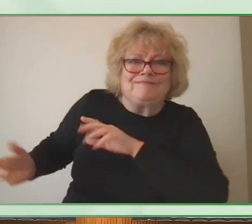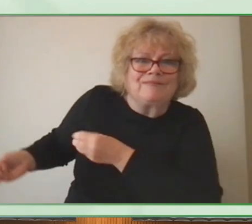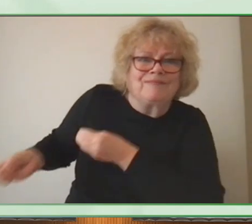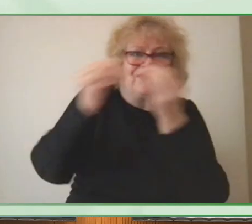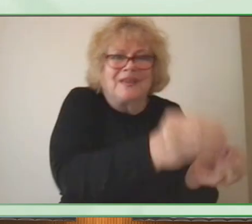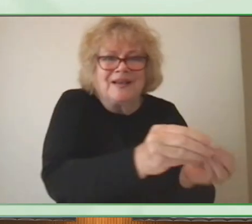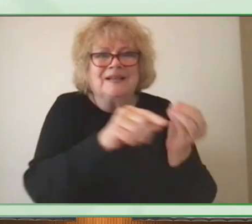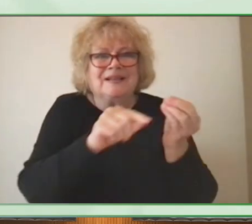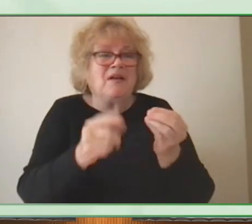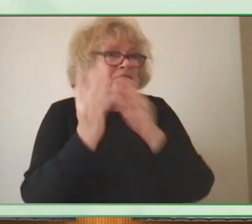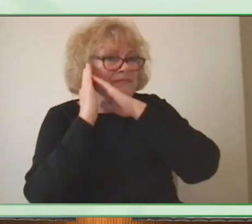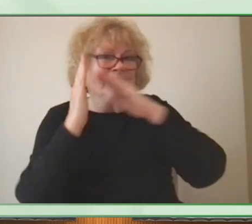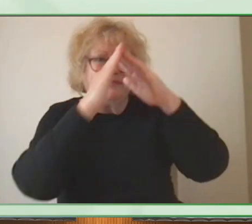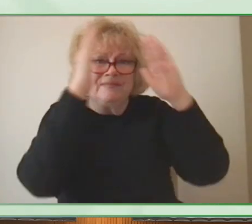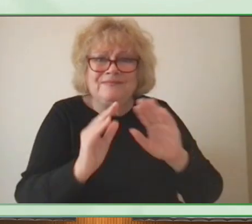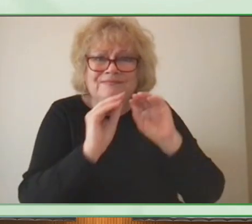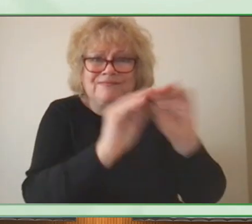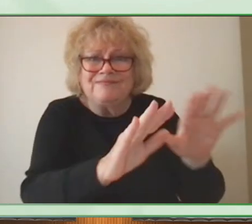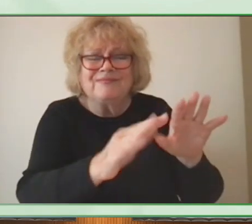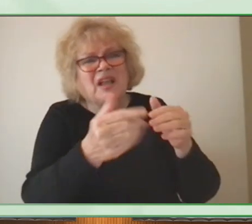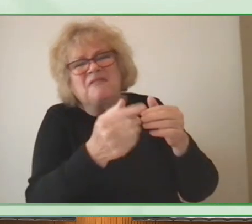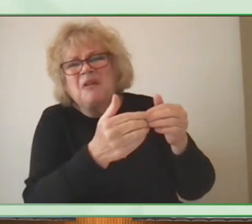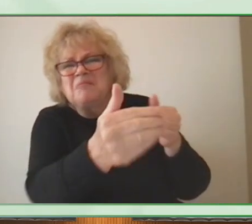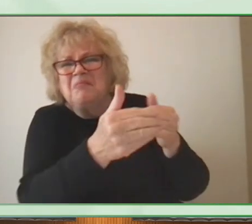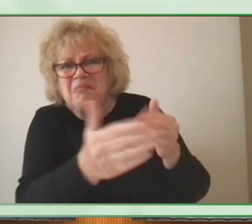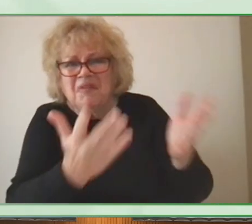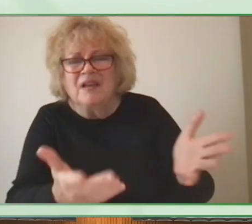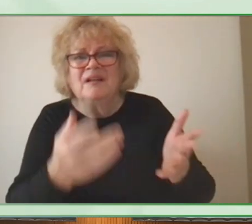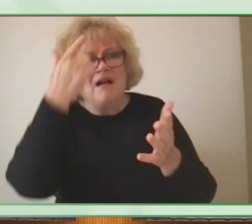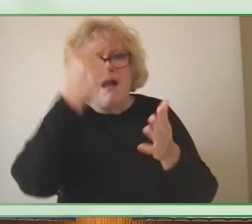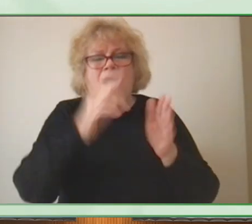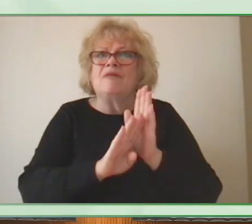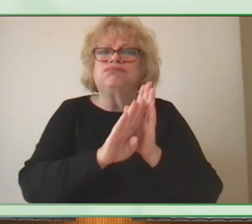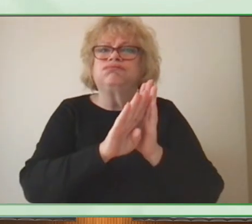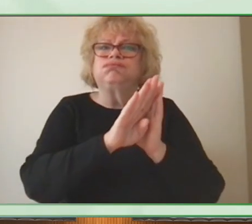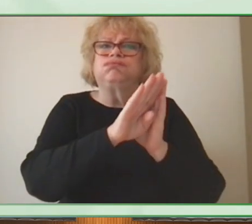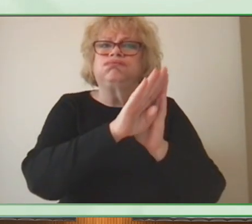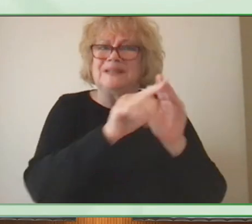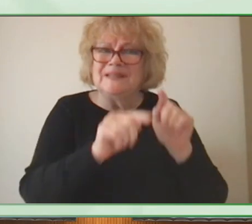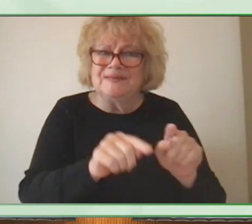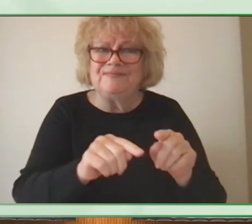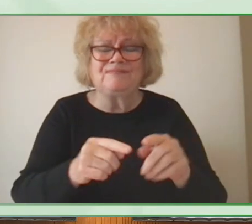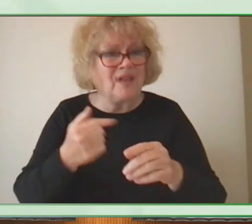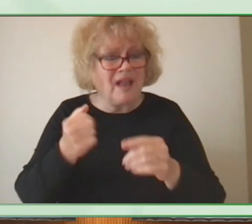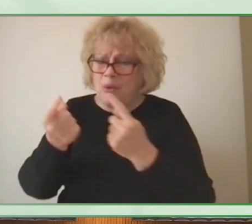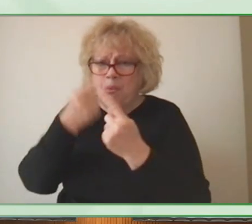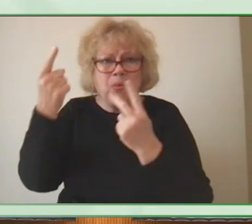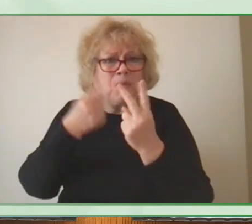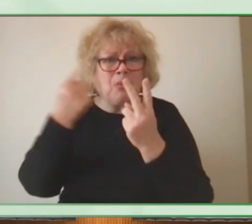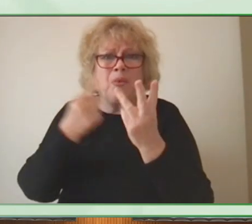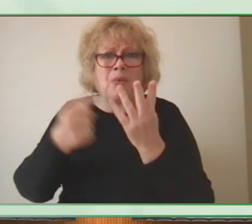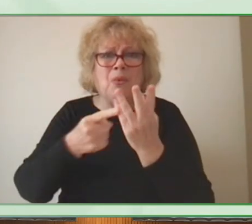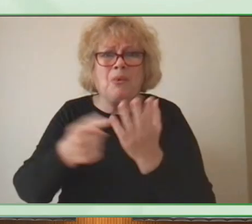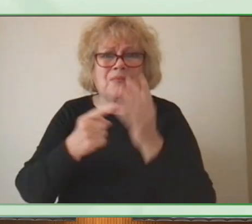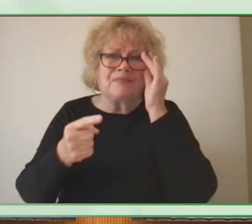is also important that all mechanisms which we have for now we built by ourselves, but with support of